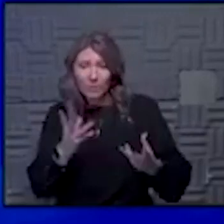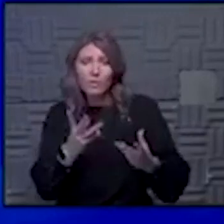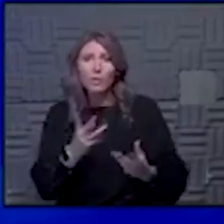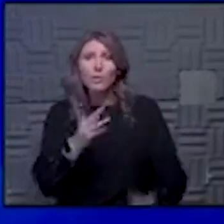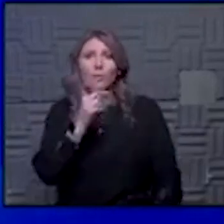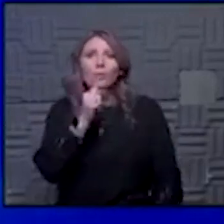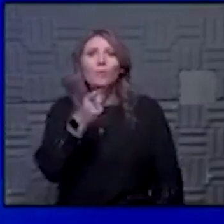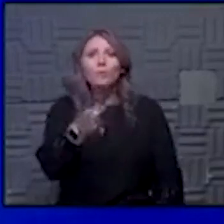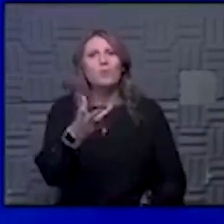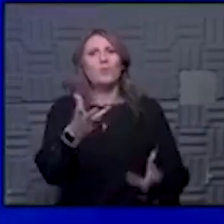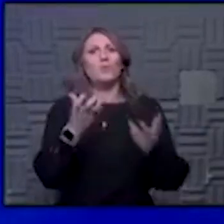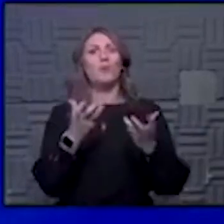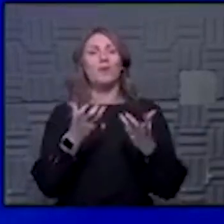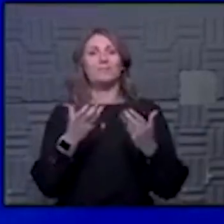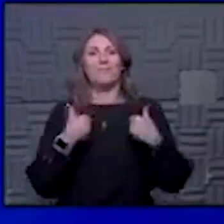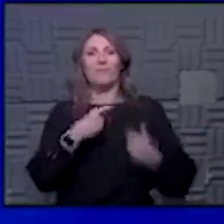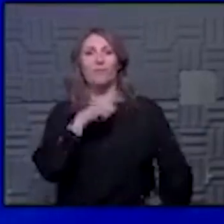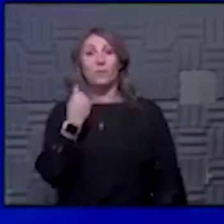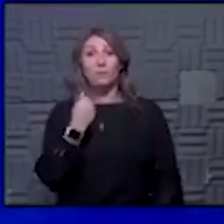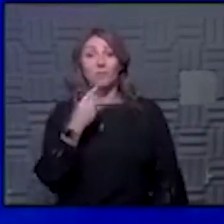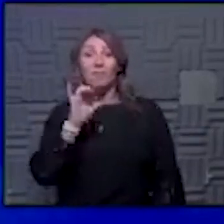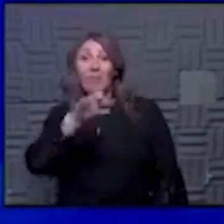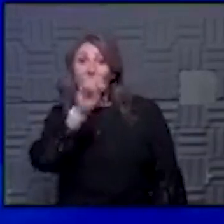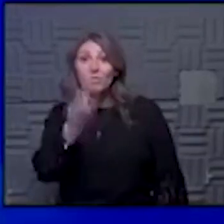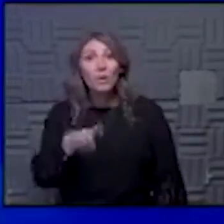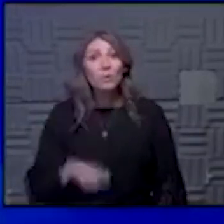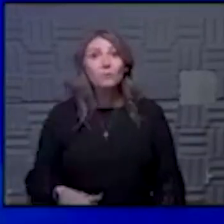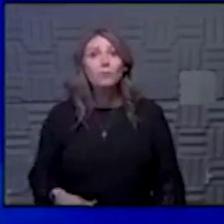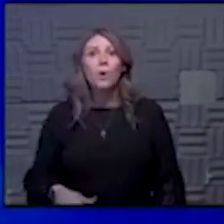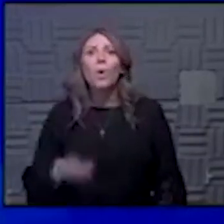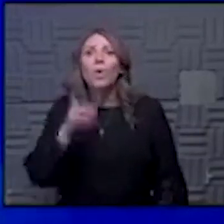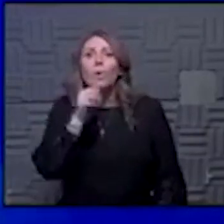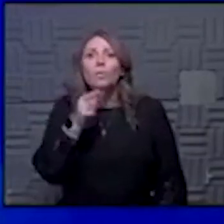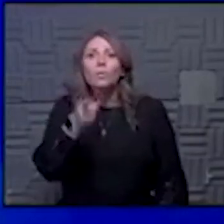you want to put at risk? Because this is the question. Who do